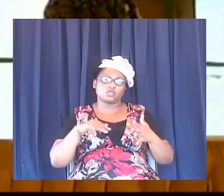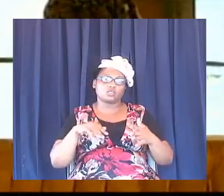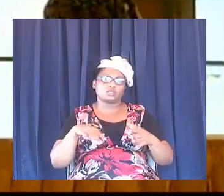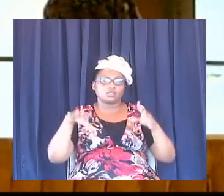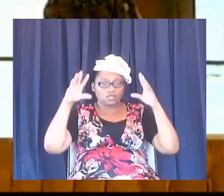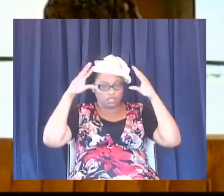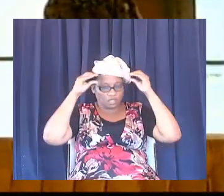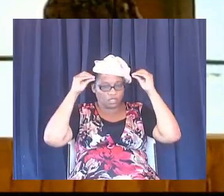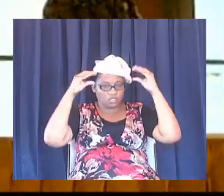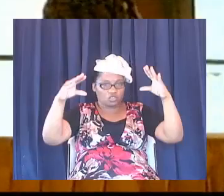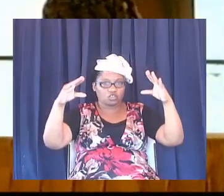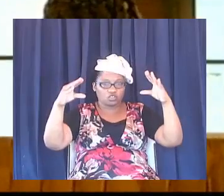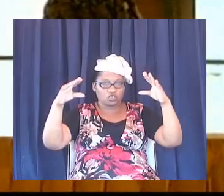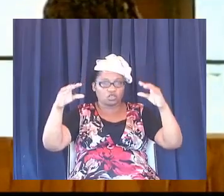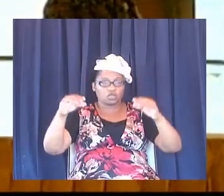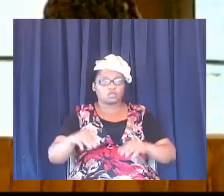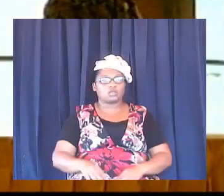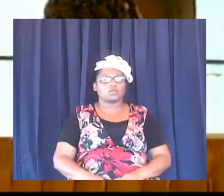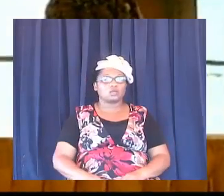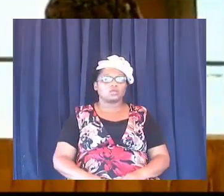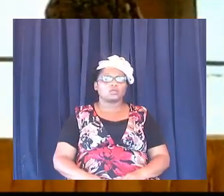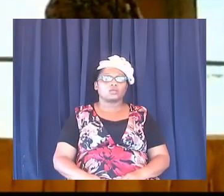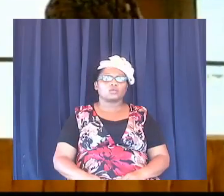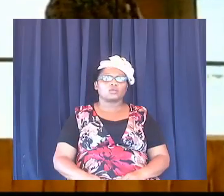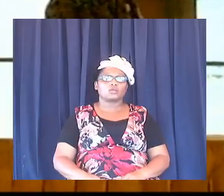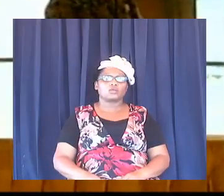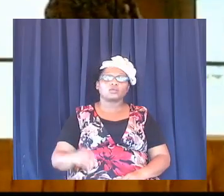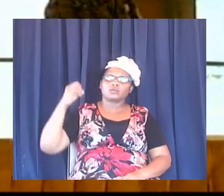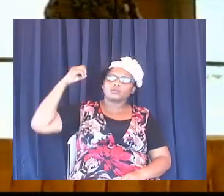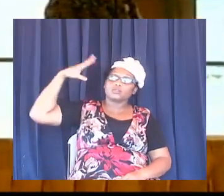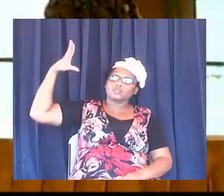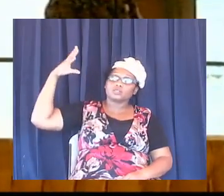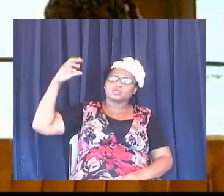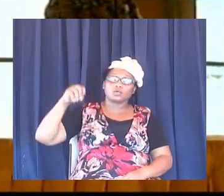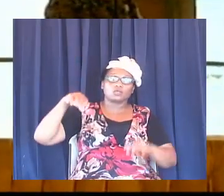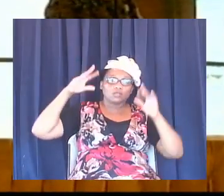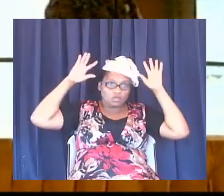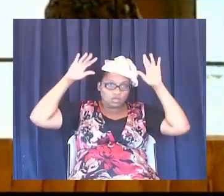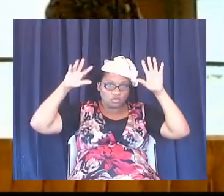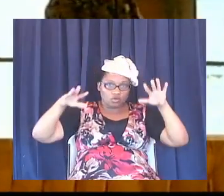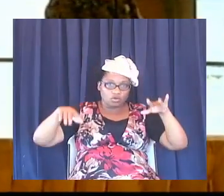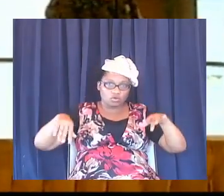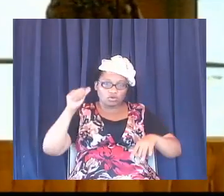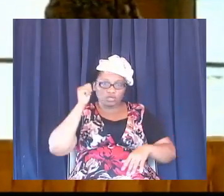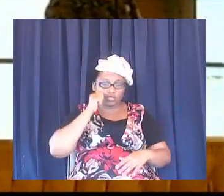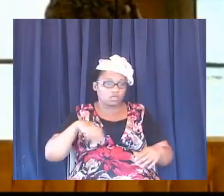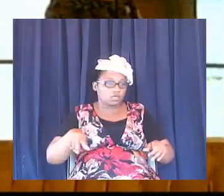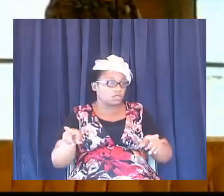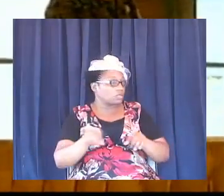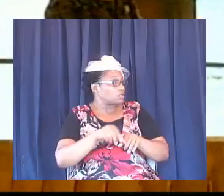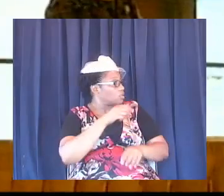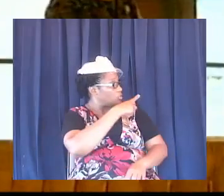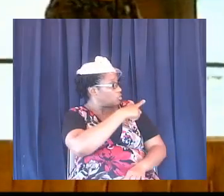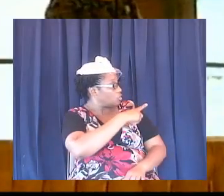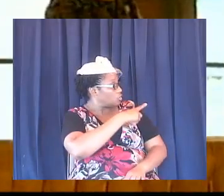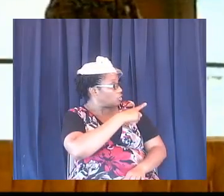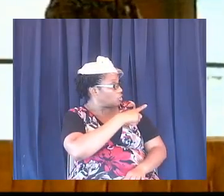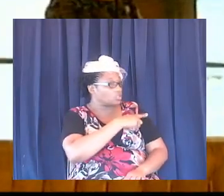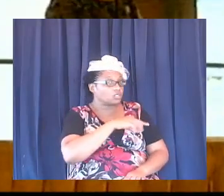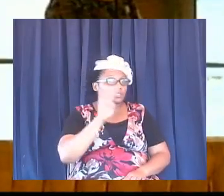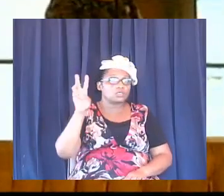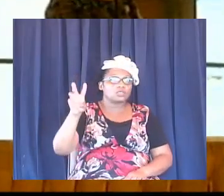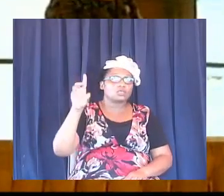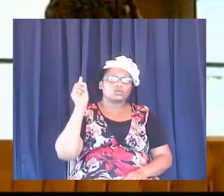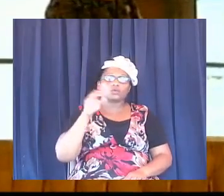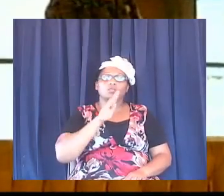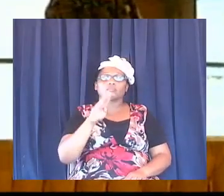she would be there. And if there is one student to teach, she's going to